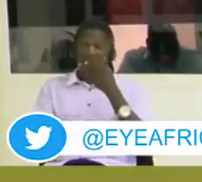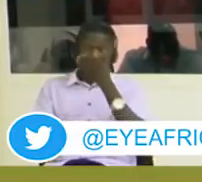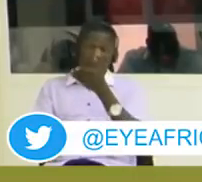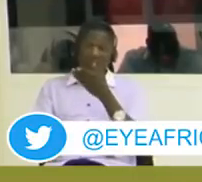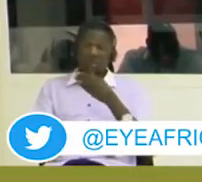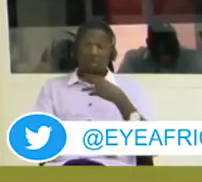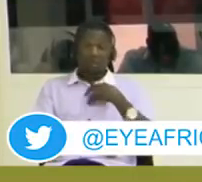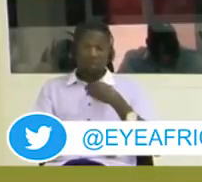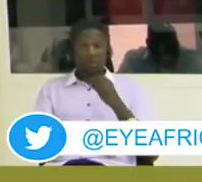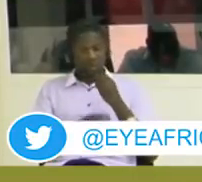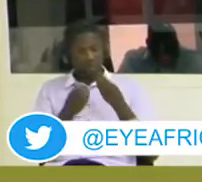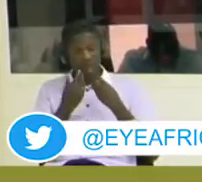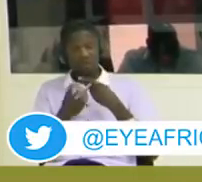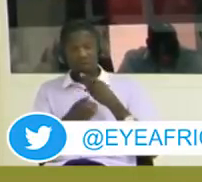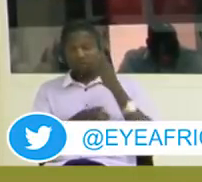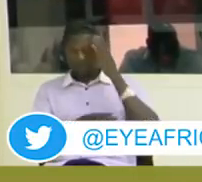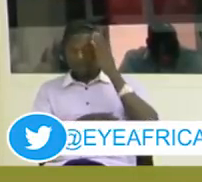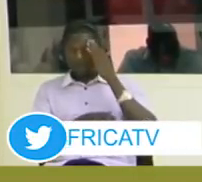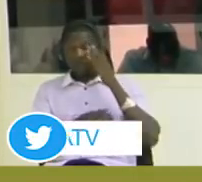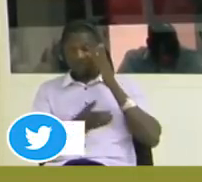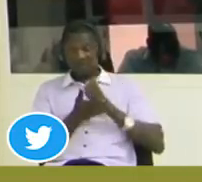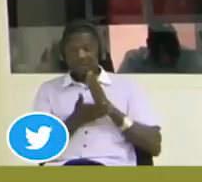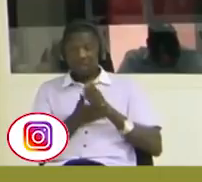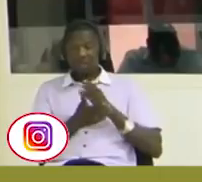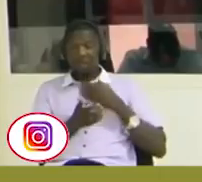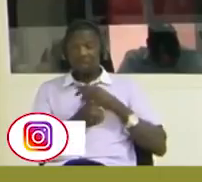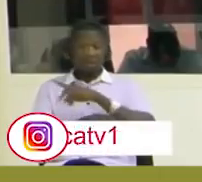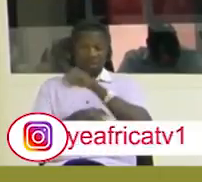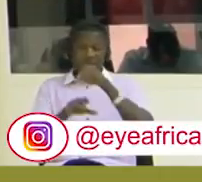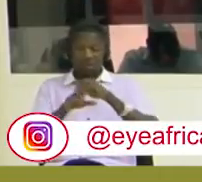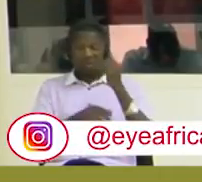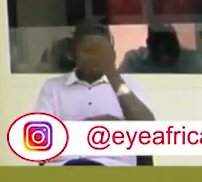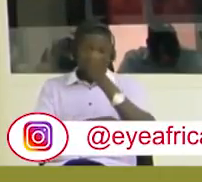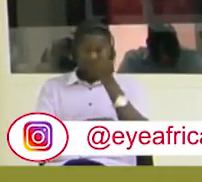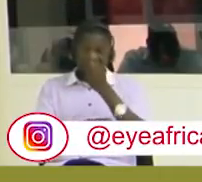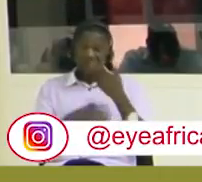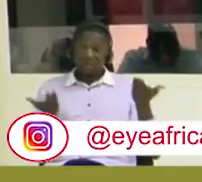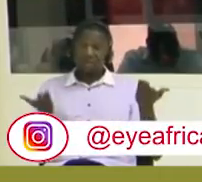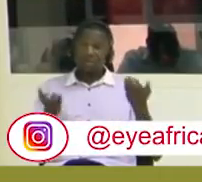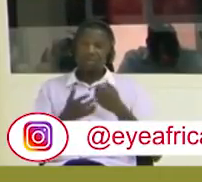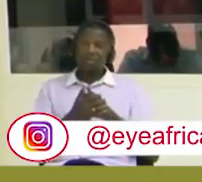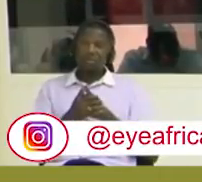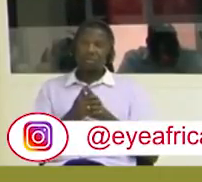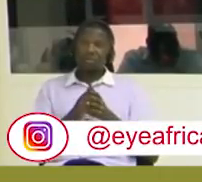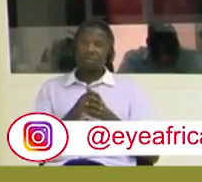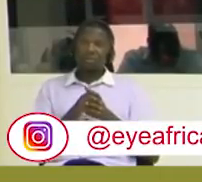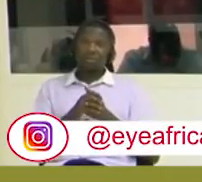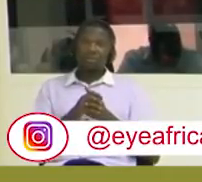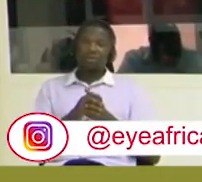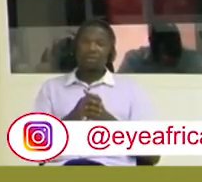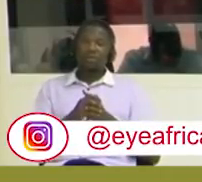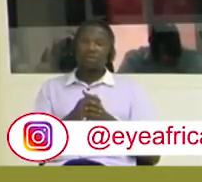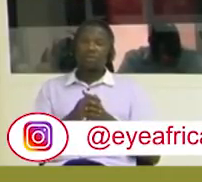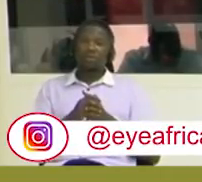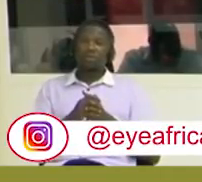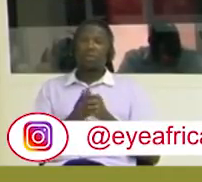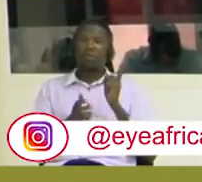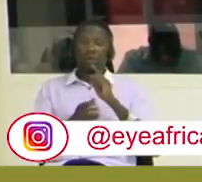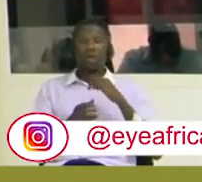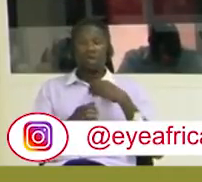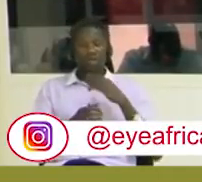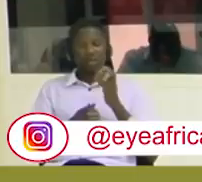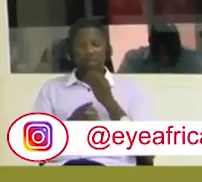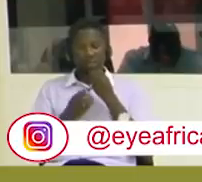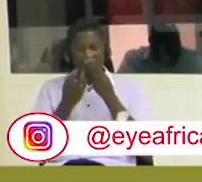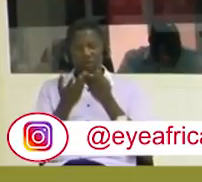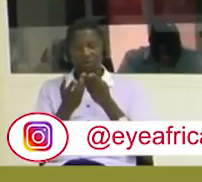tell us that you know, as a matter of fact, that the place was dark. What I can tell you is that Jangom did not see